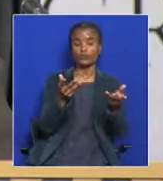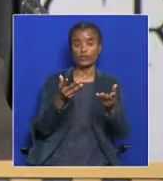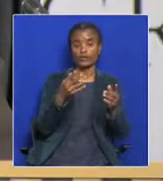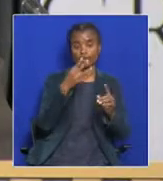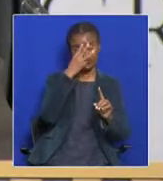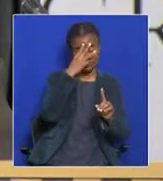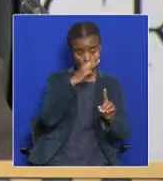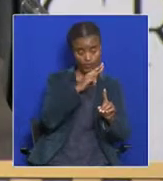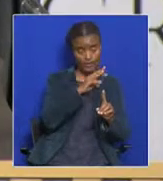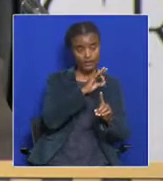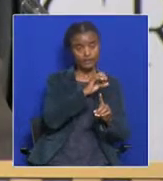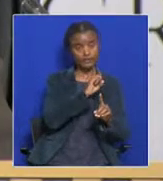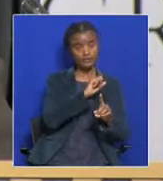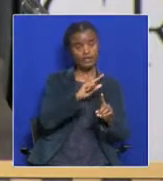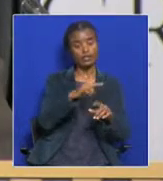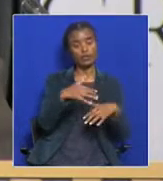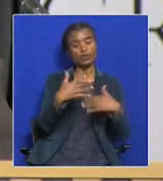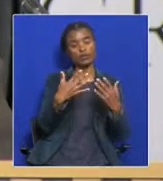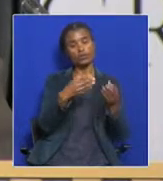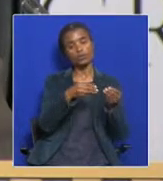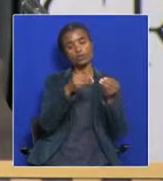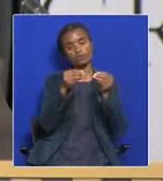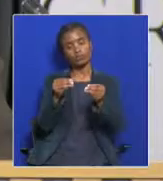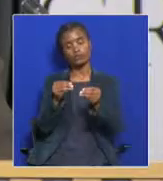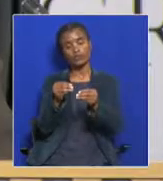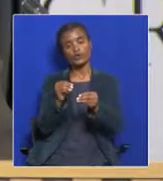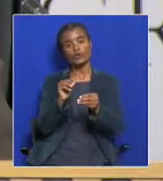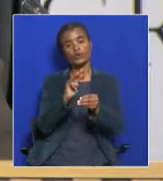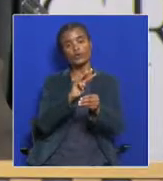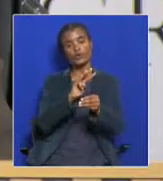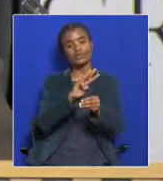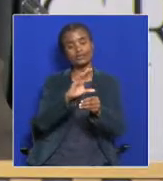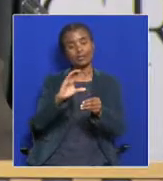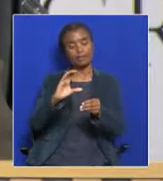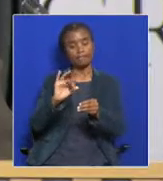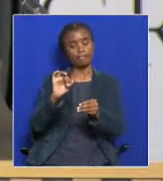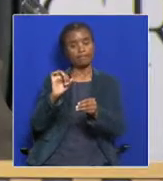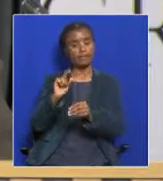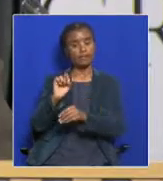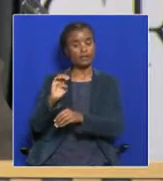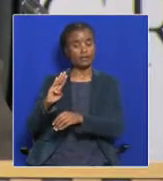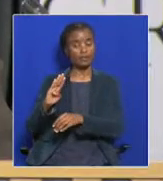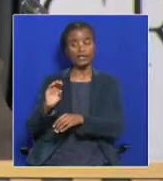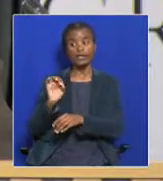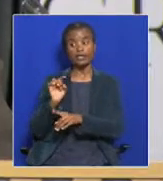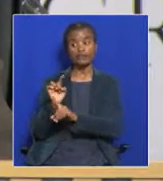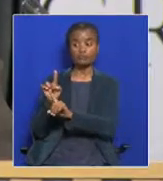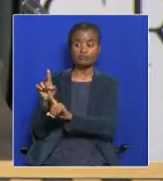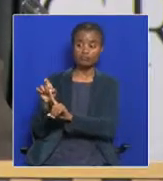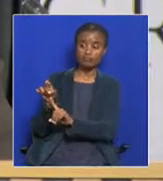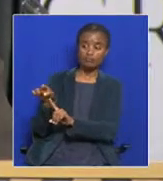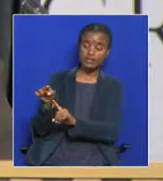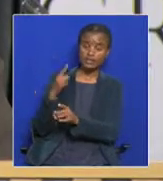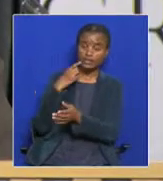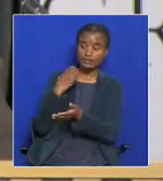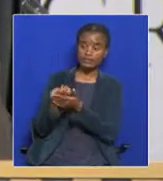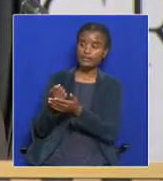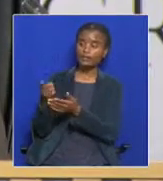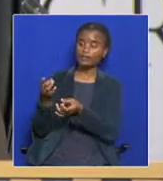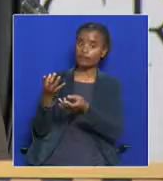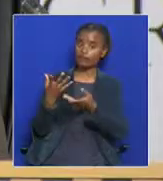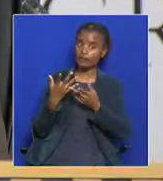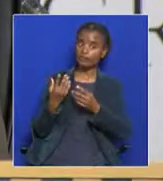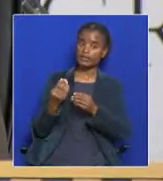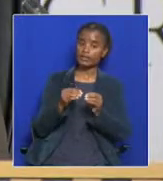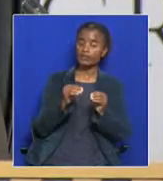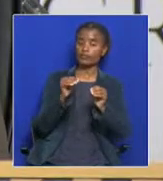there's a super lab in the Western Cape. Then when you inquired about your exhibits, they would tell you, okay, now it's sent to the Western Cape. So it's not, the onus is